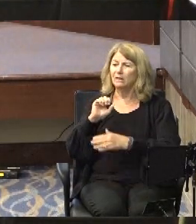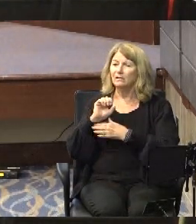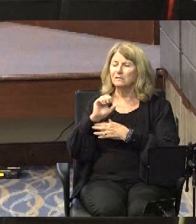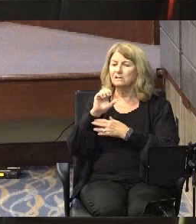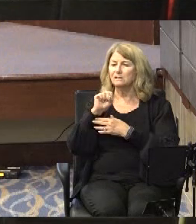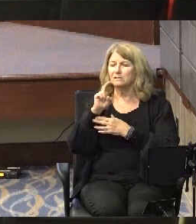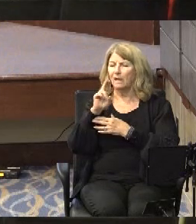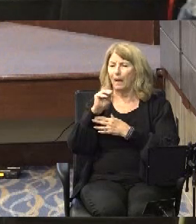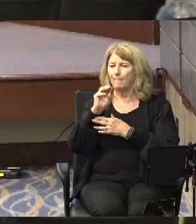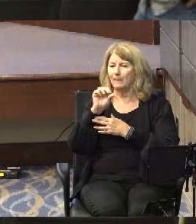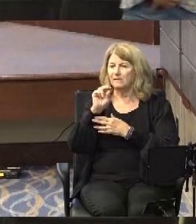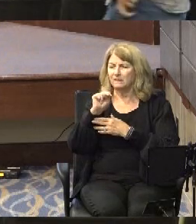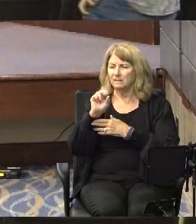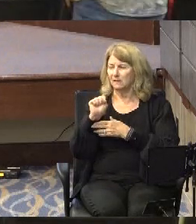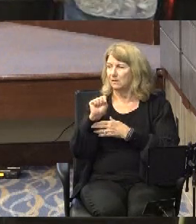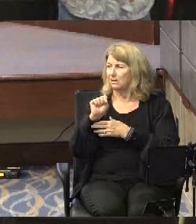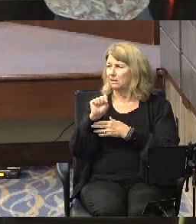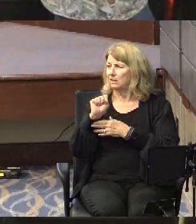Michael Simer.